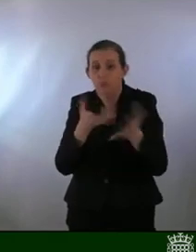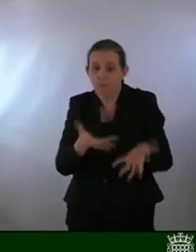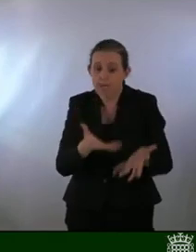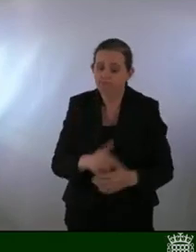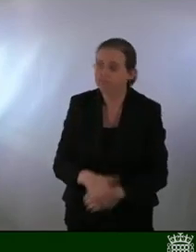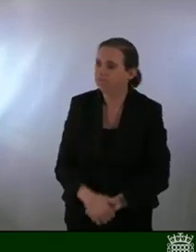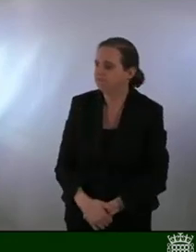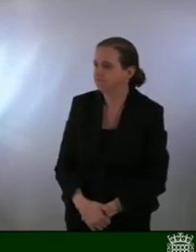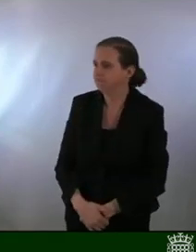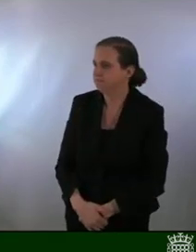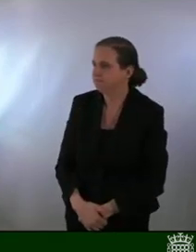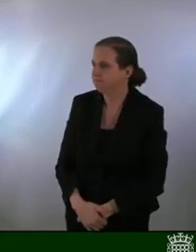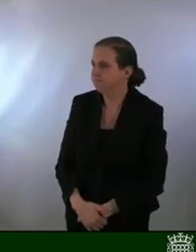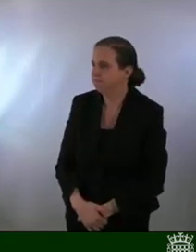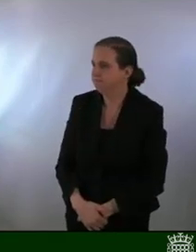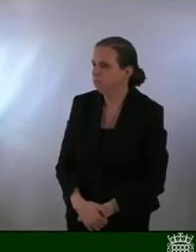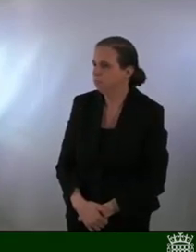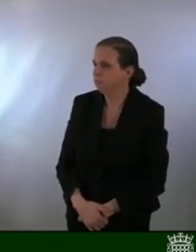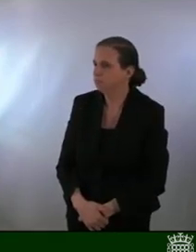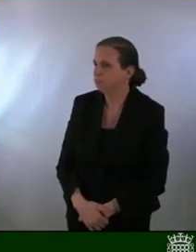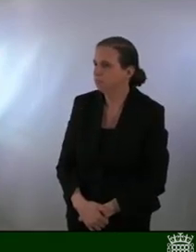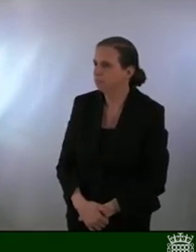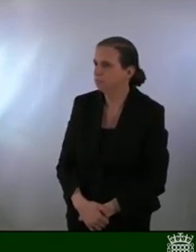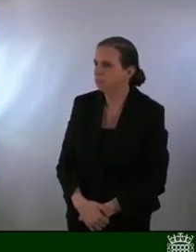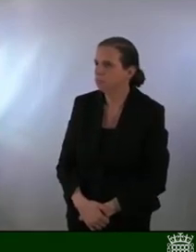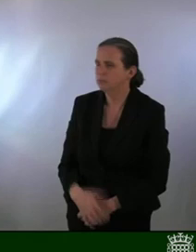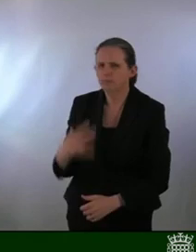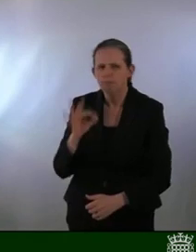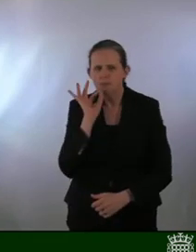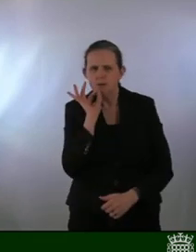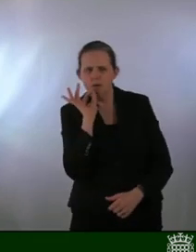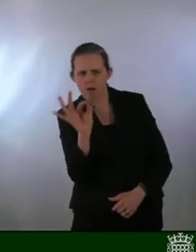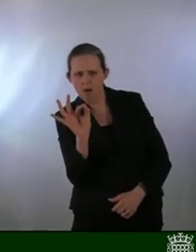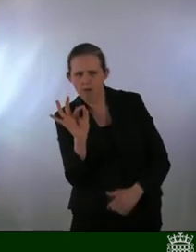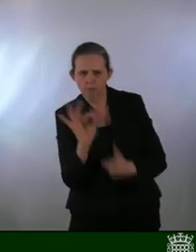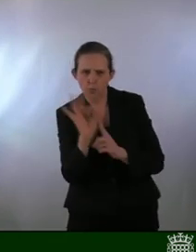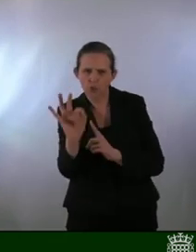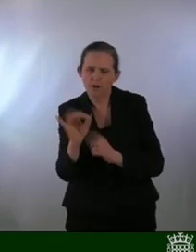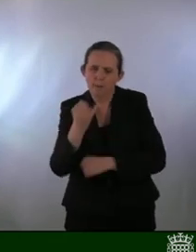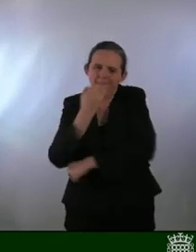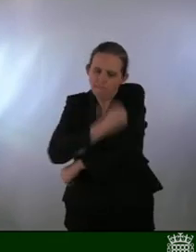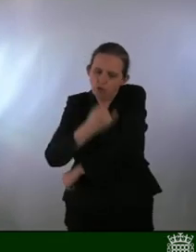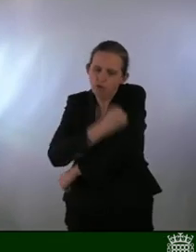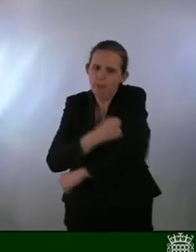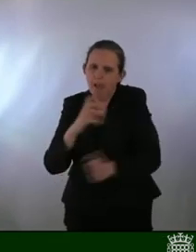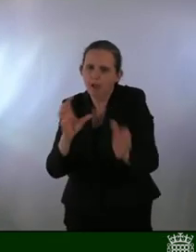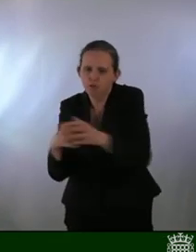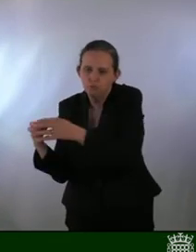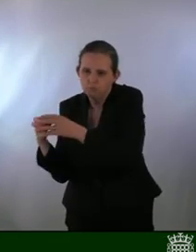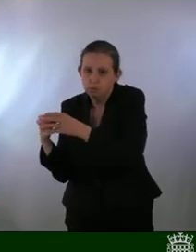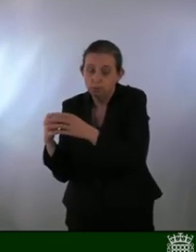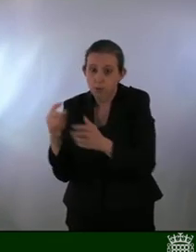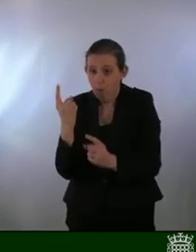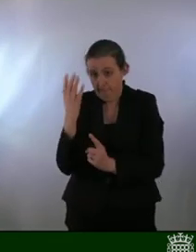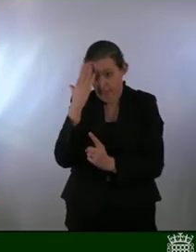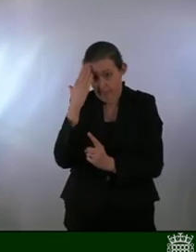Speaker. Can I ask my right honourable friend about specific, very vulnerable groups? A mother in my constituency is keeping her 4